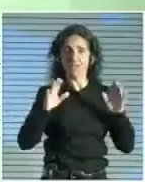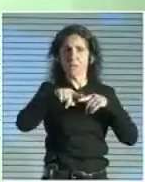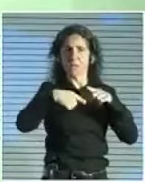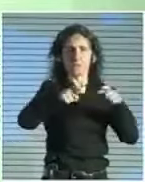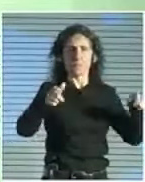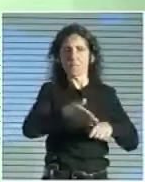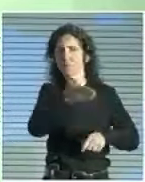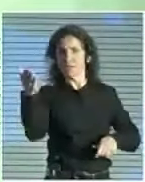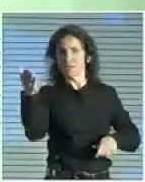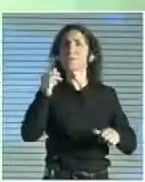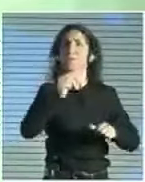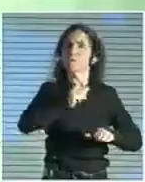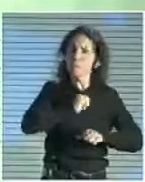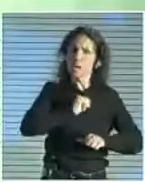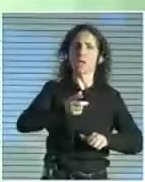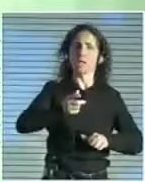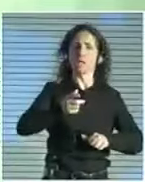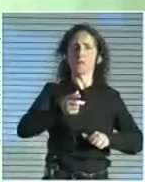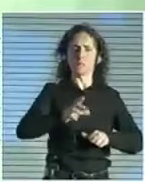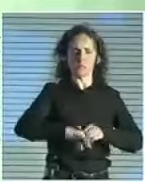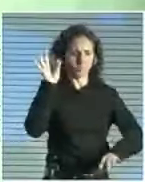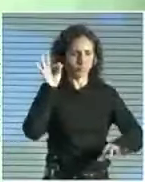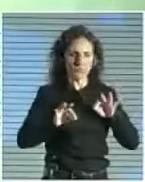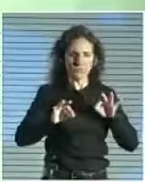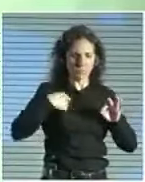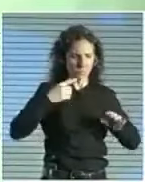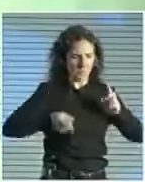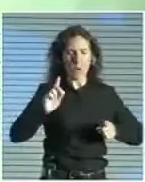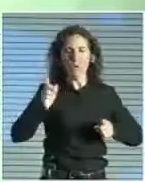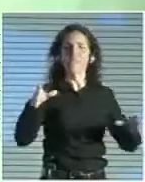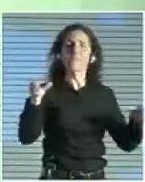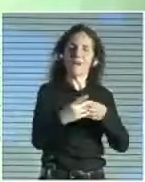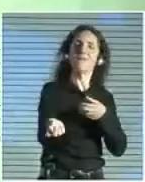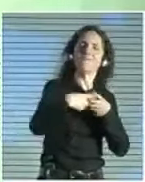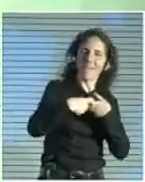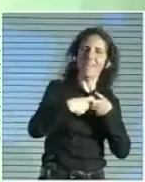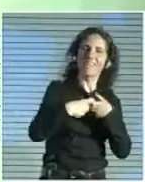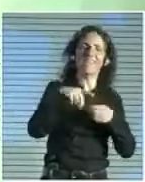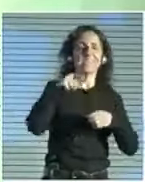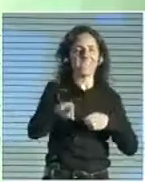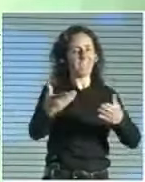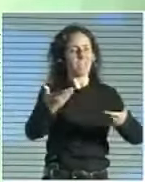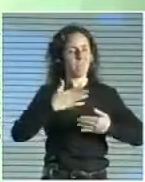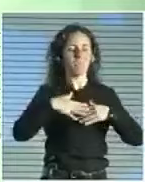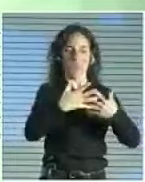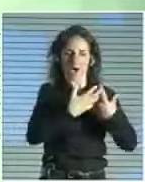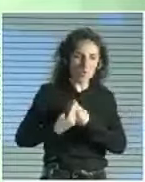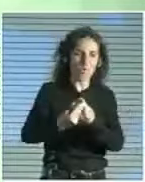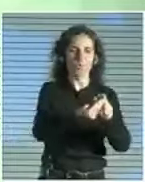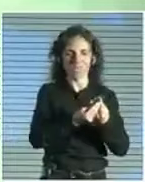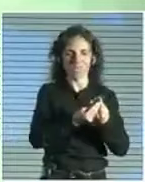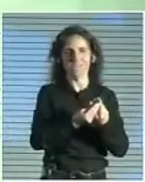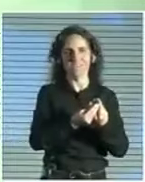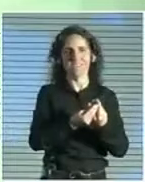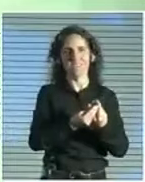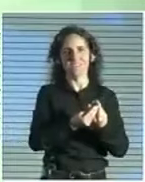they've matured as a group, they've come together and put aside some of their differences. They're less competitive with each other because each province markets themselves, but